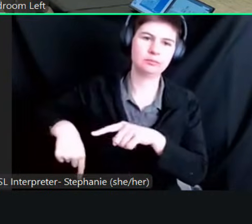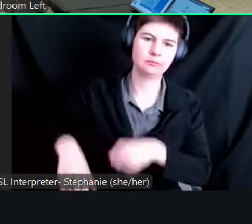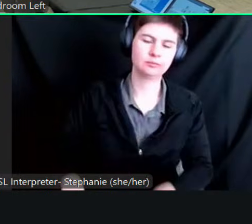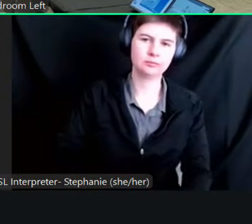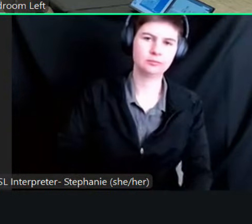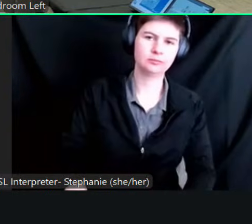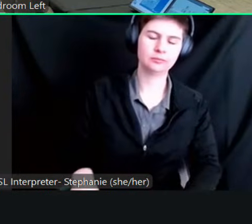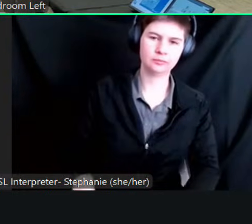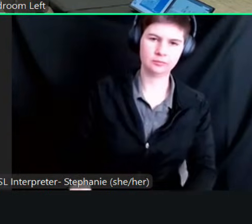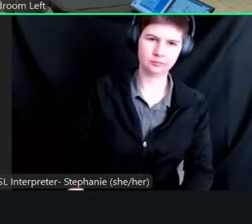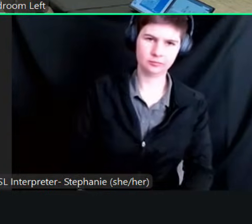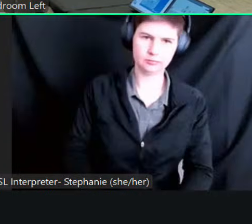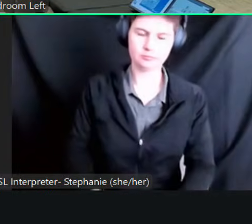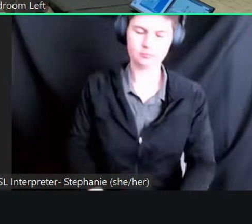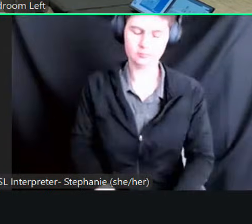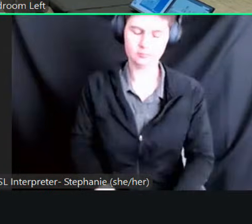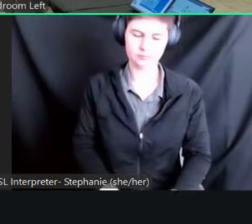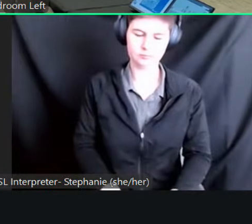Thank you.